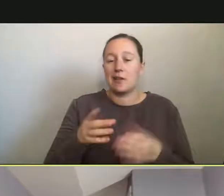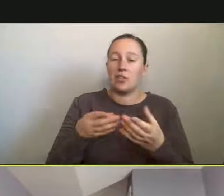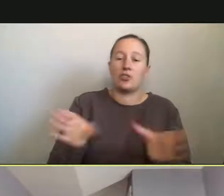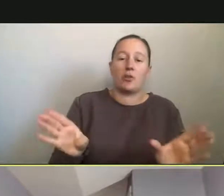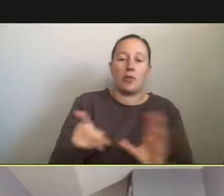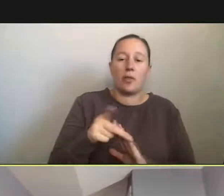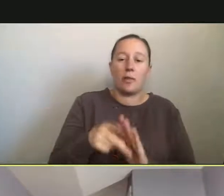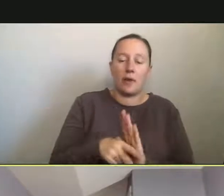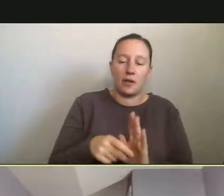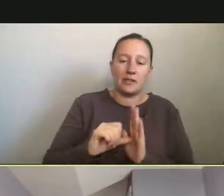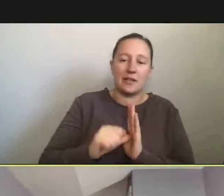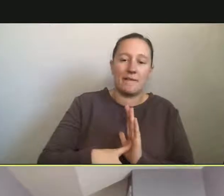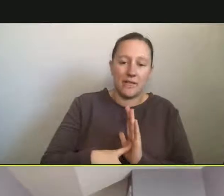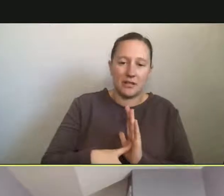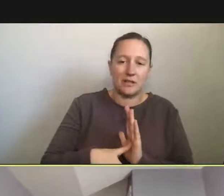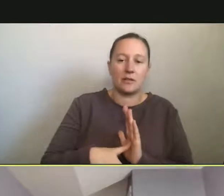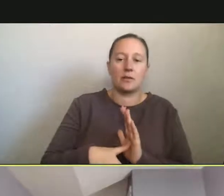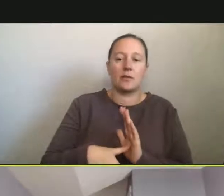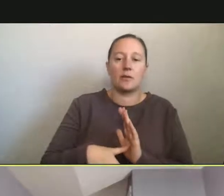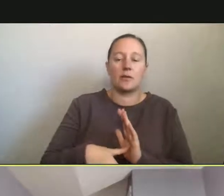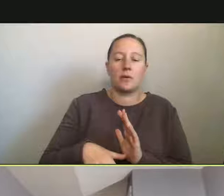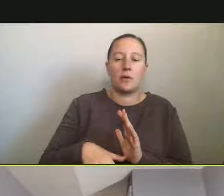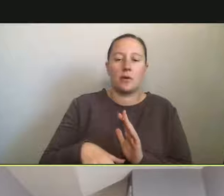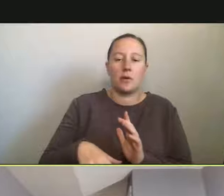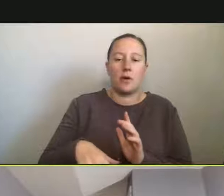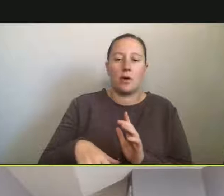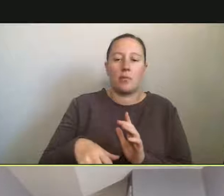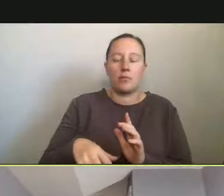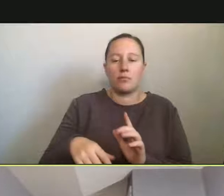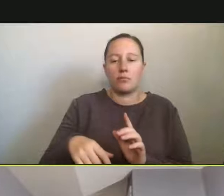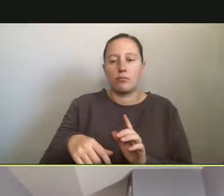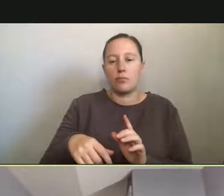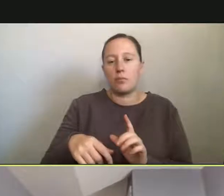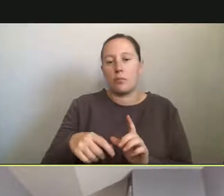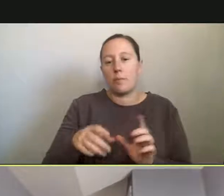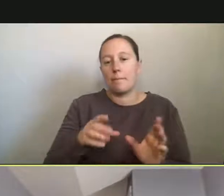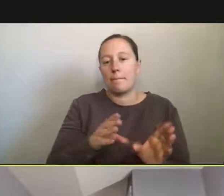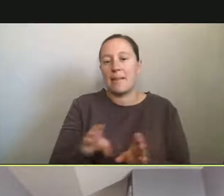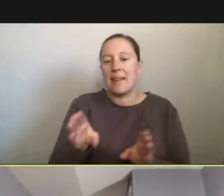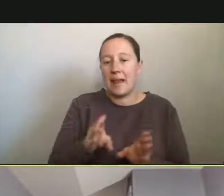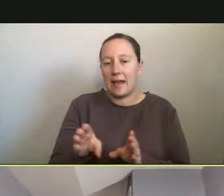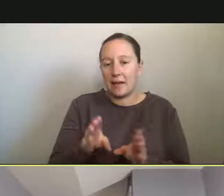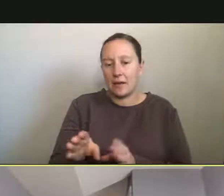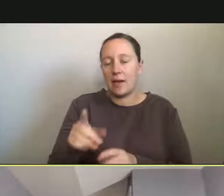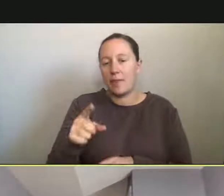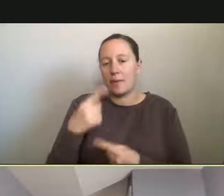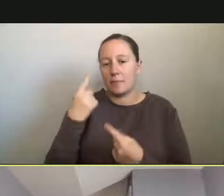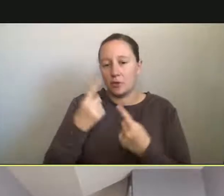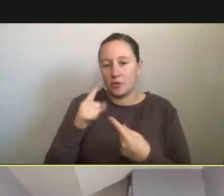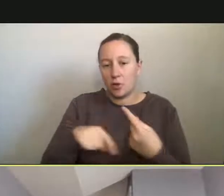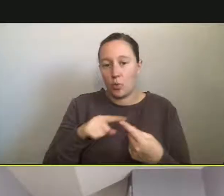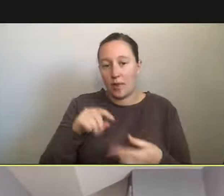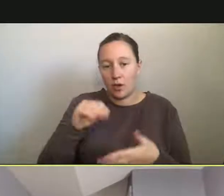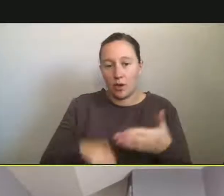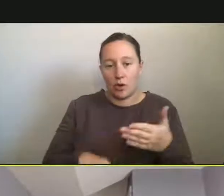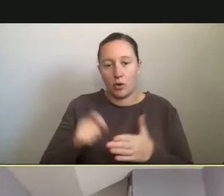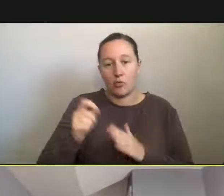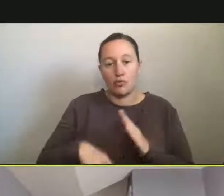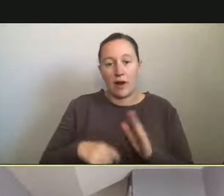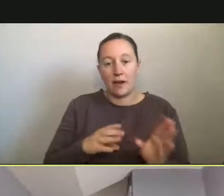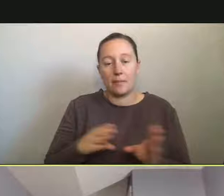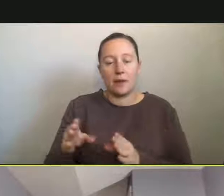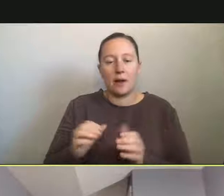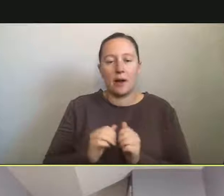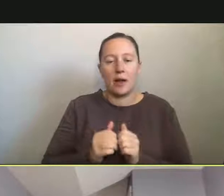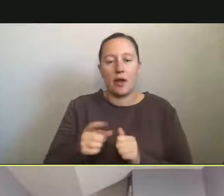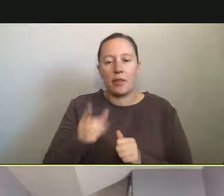the policy emphasizes prospective planning and calls on applicants to consider when they're drafting their plans, how they will